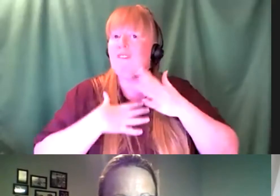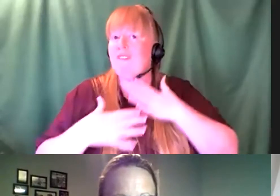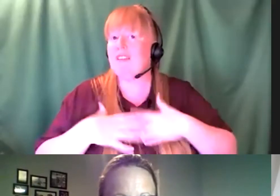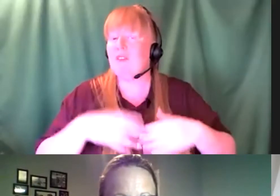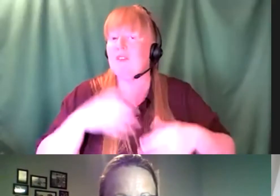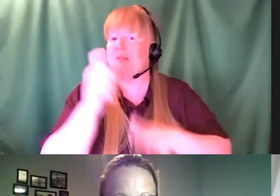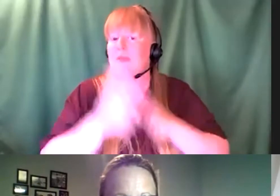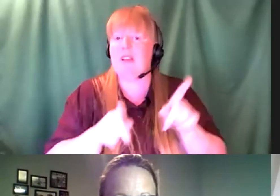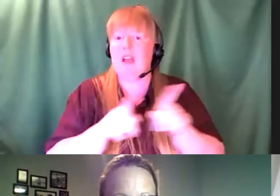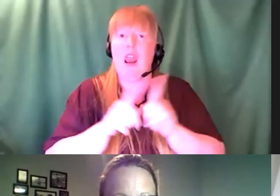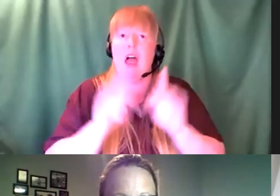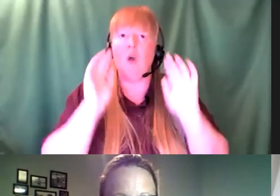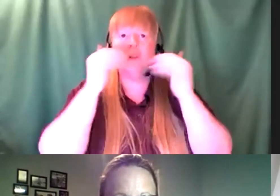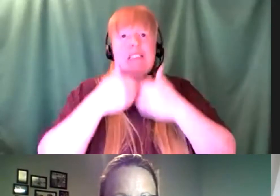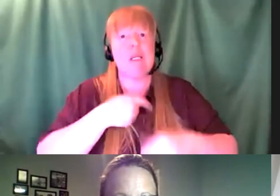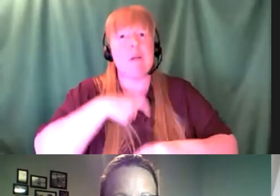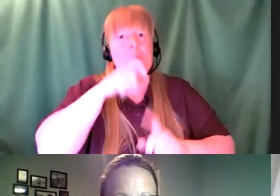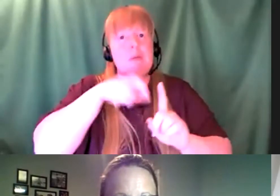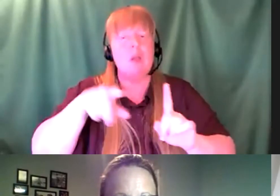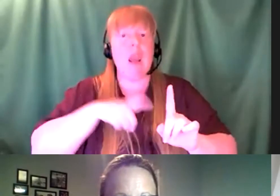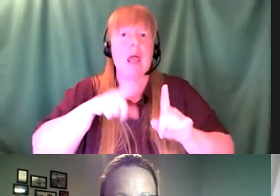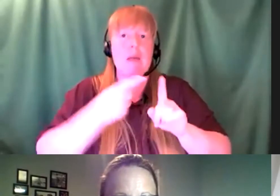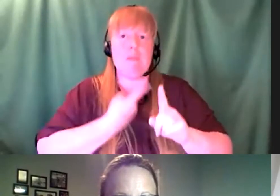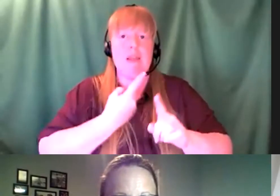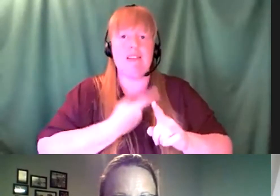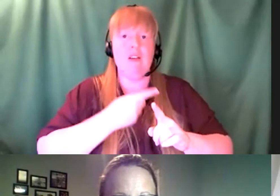autistic people like myself. We see the world as black and white, and